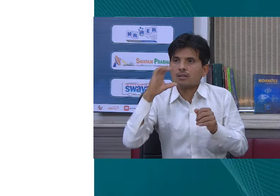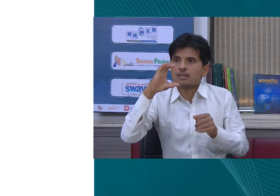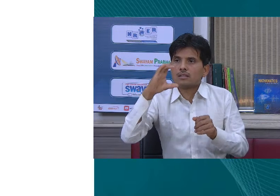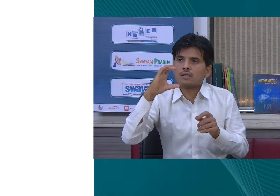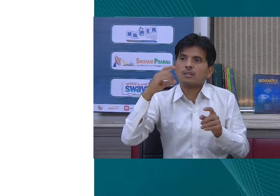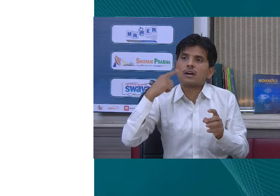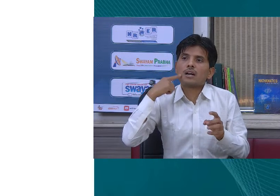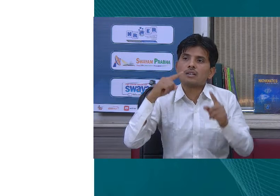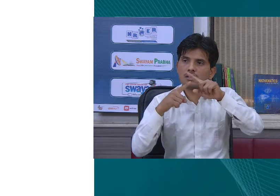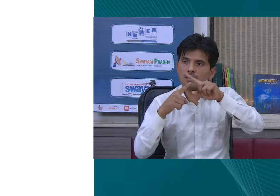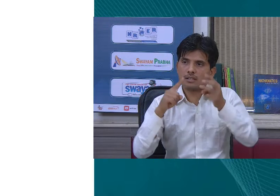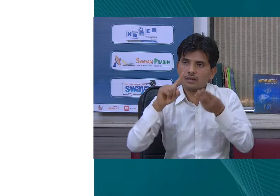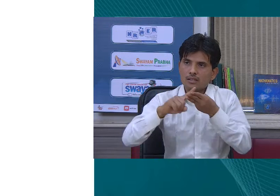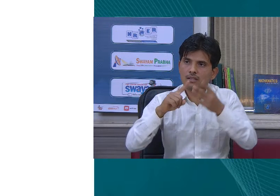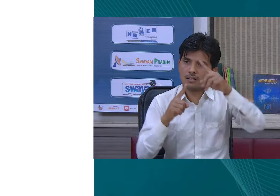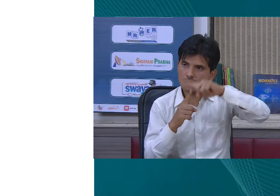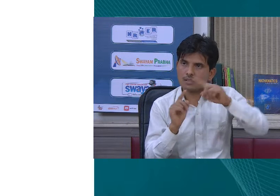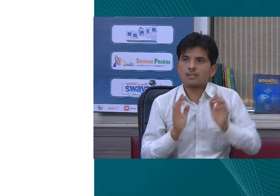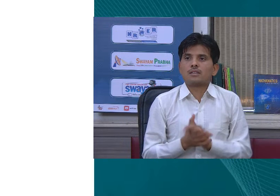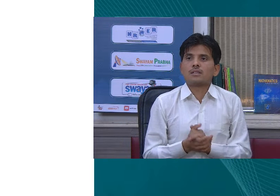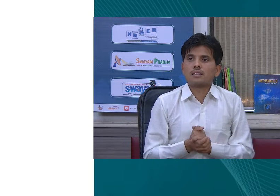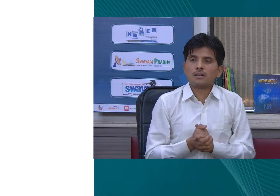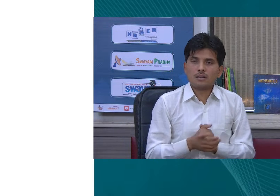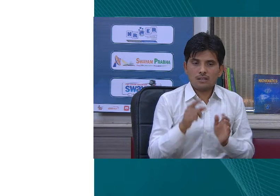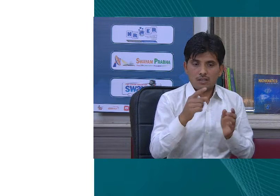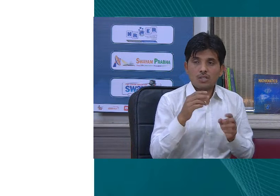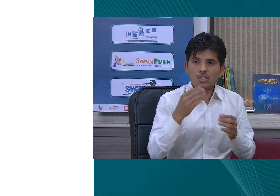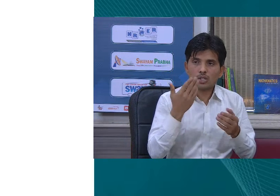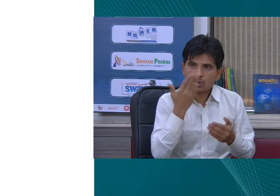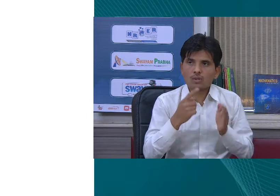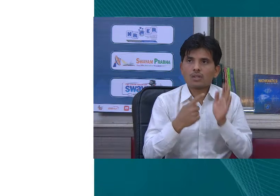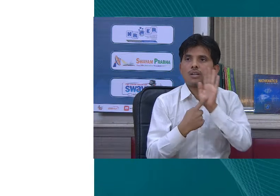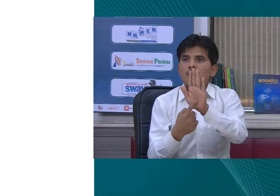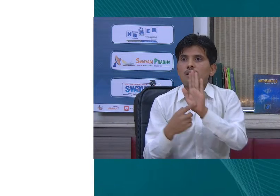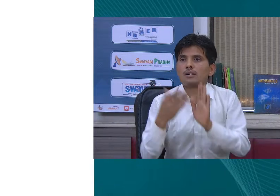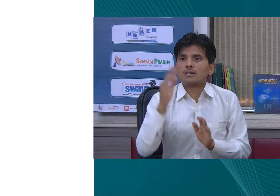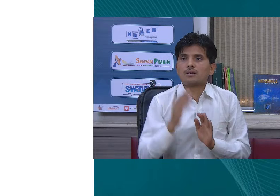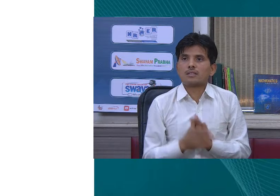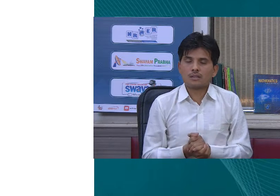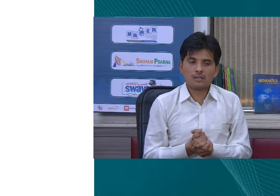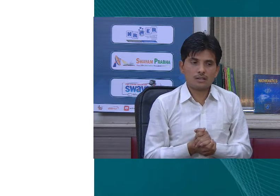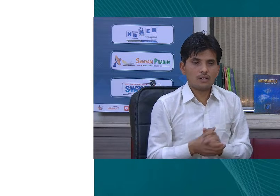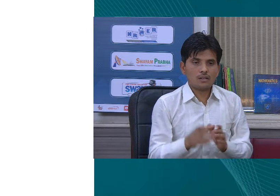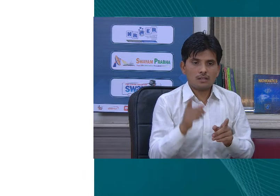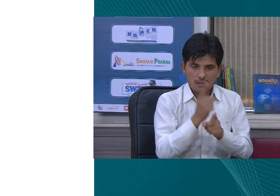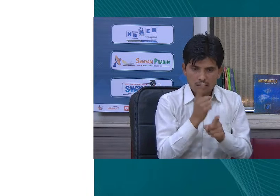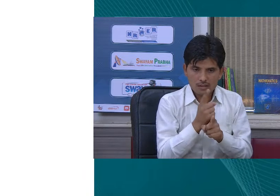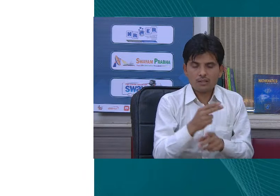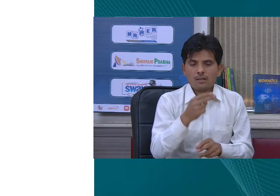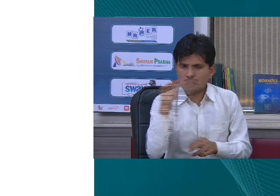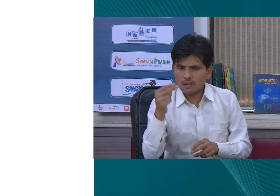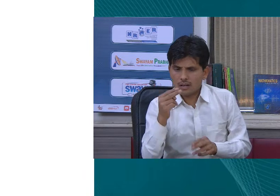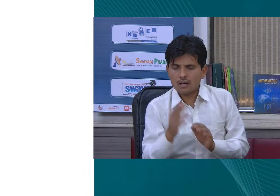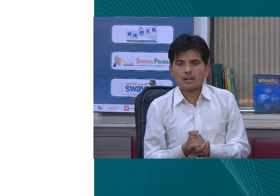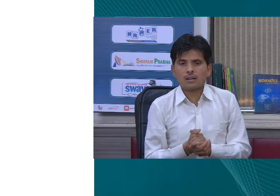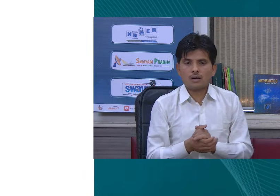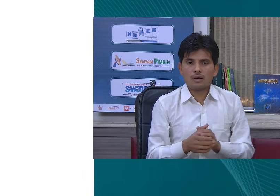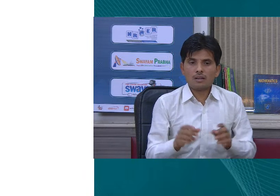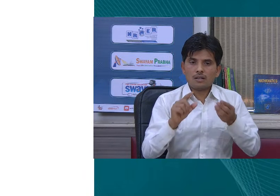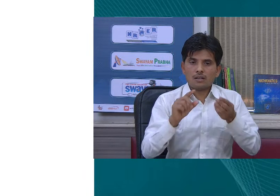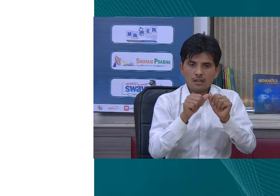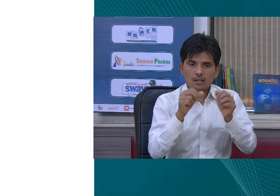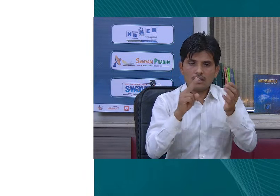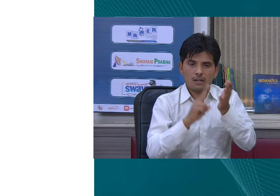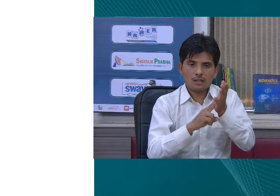remains class 6. The school name and address of your school, followed by expert or the teacher name. So today we are joined by Ms. Anima